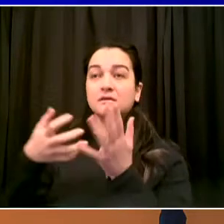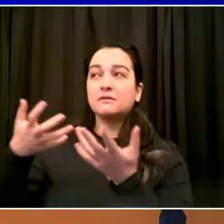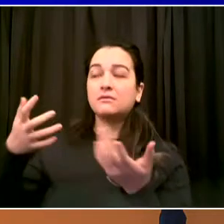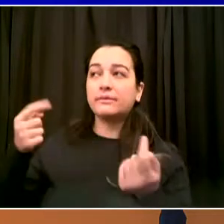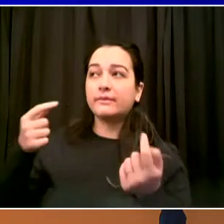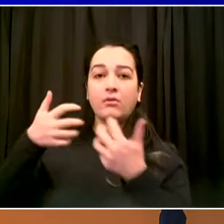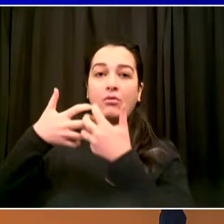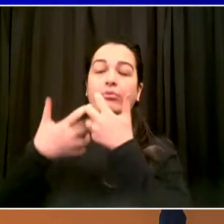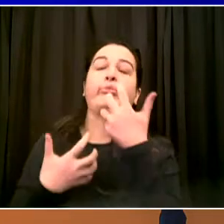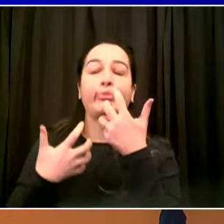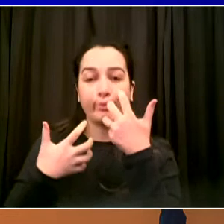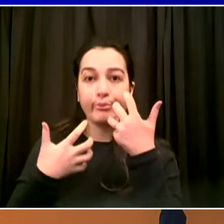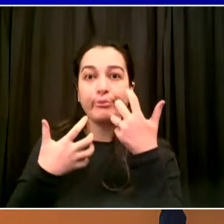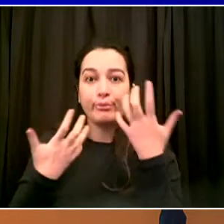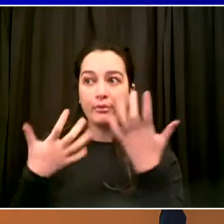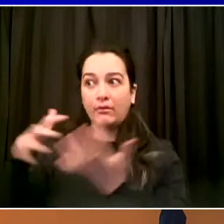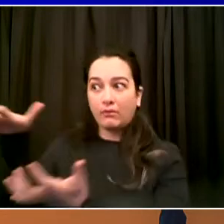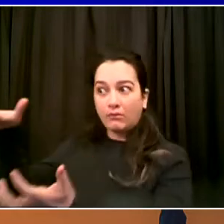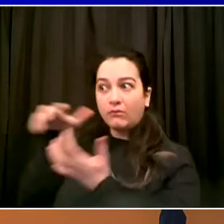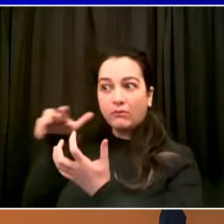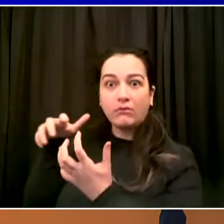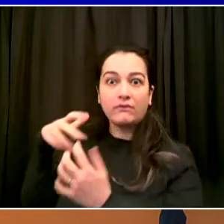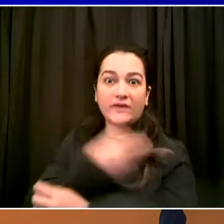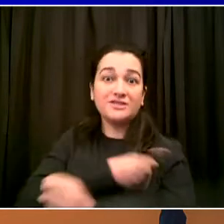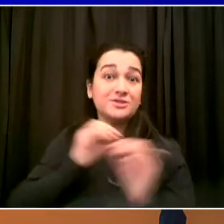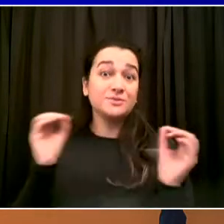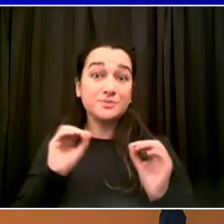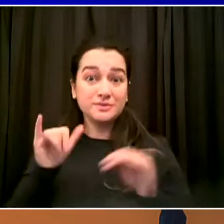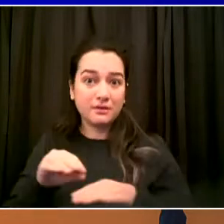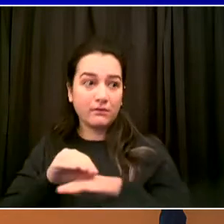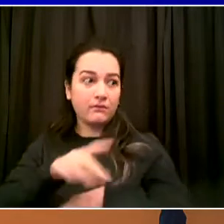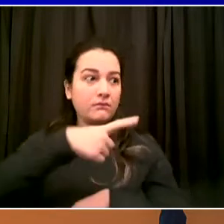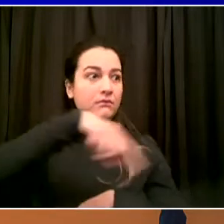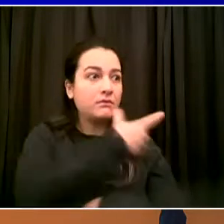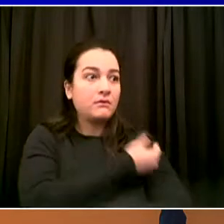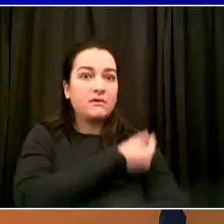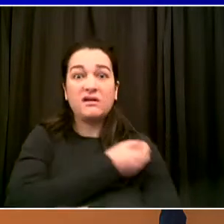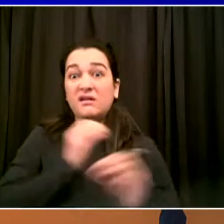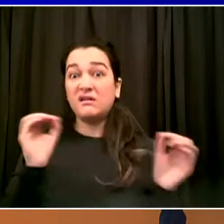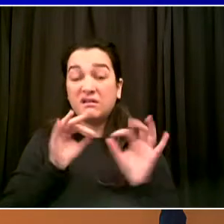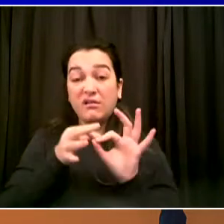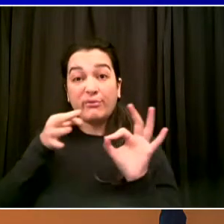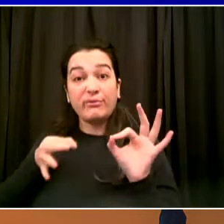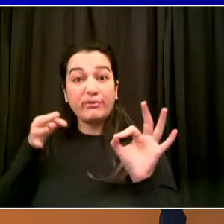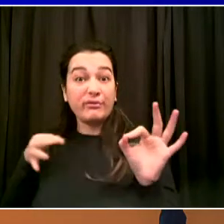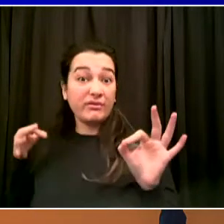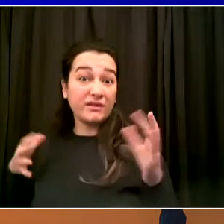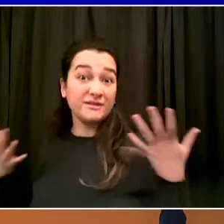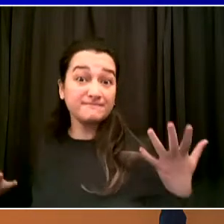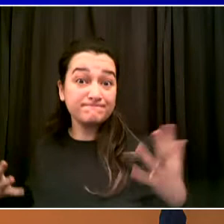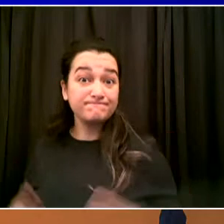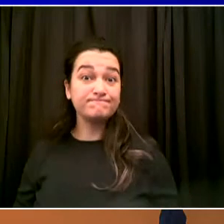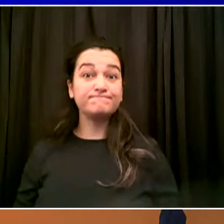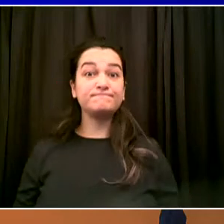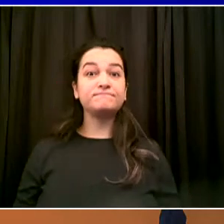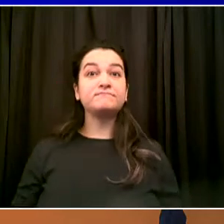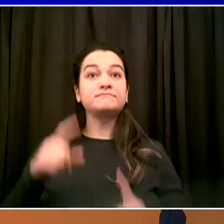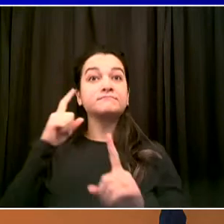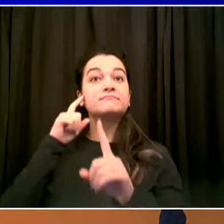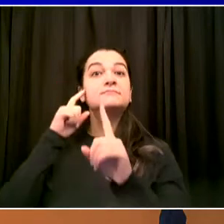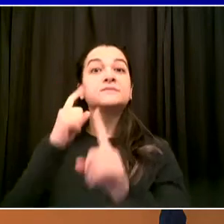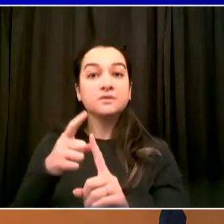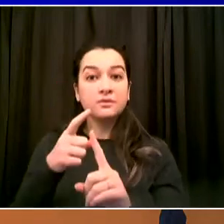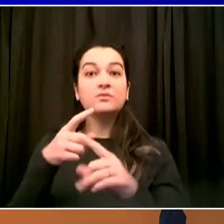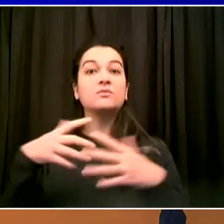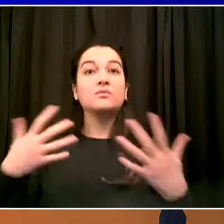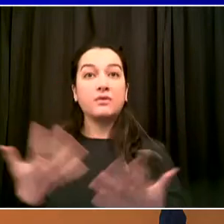5 million vaccinations. We can reach 5 million New Yorkers fully vaccinated by June. We confirmed it yet again yesterday, went through the numbers,